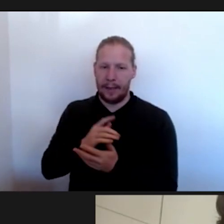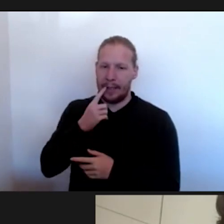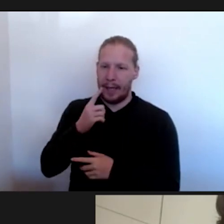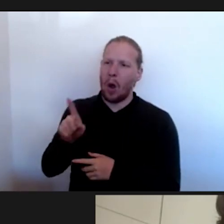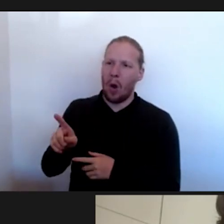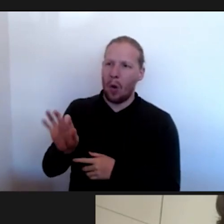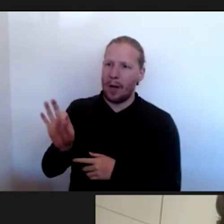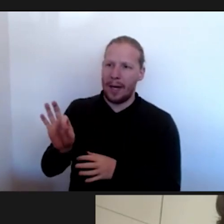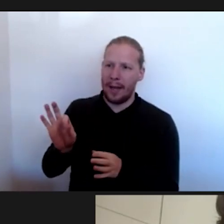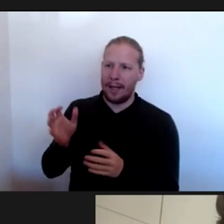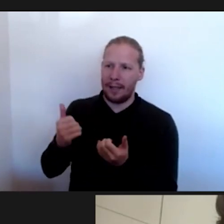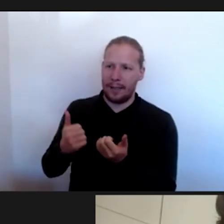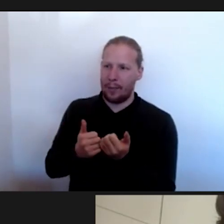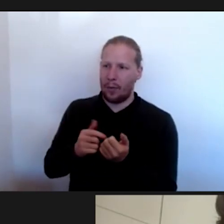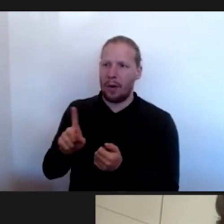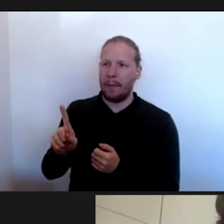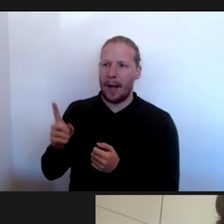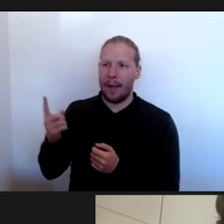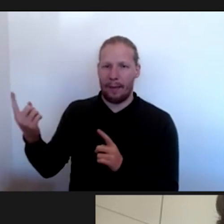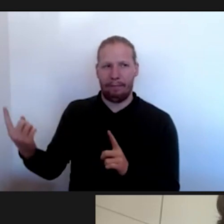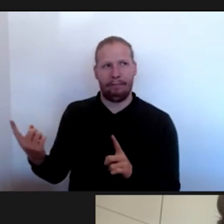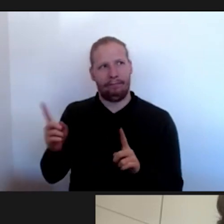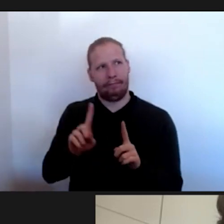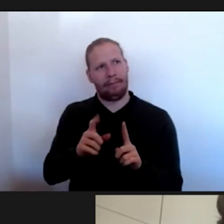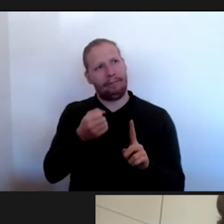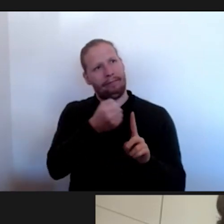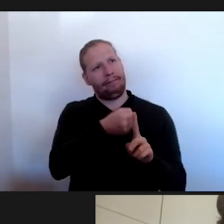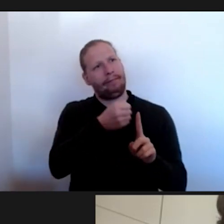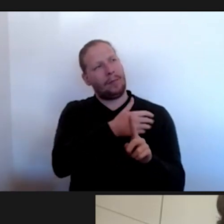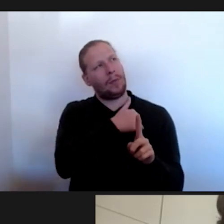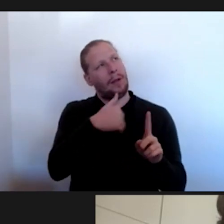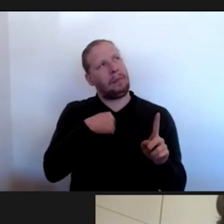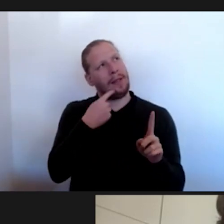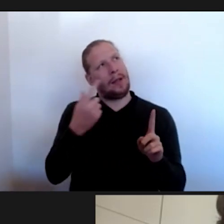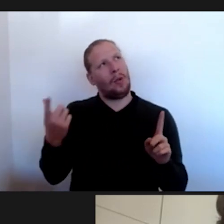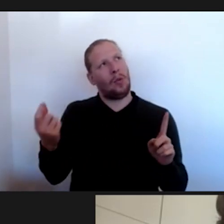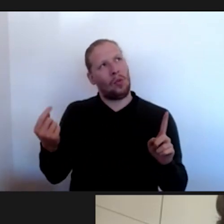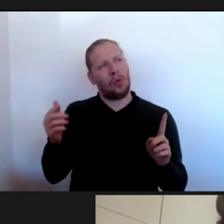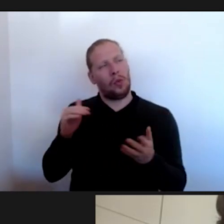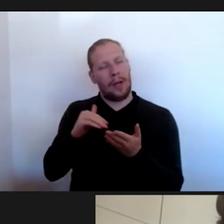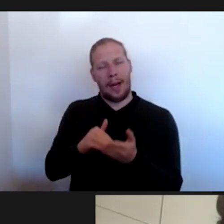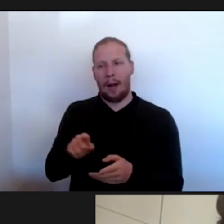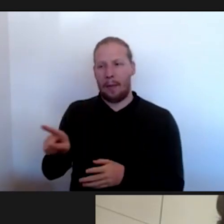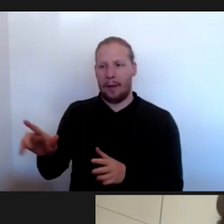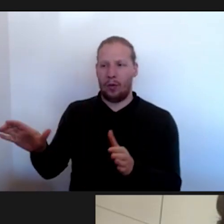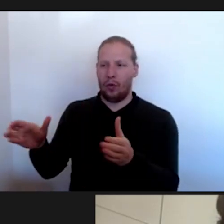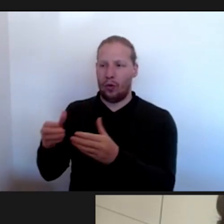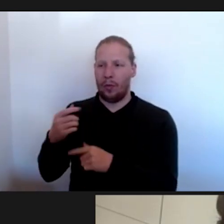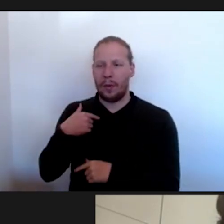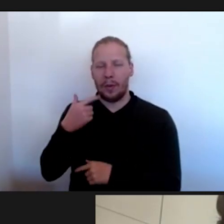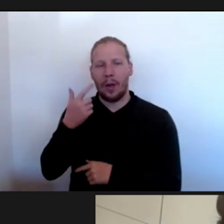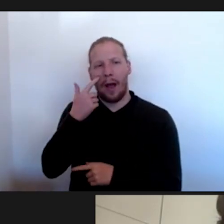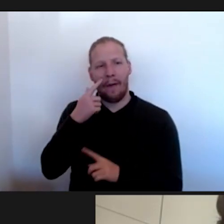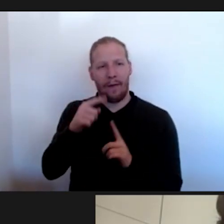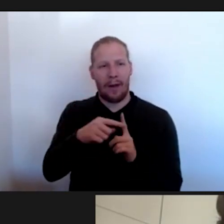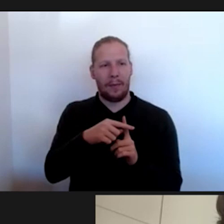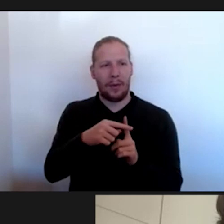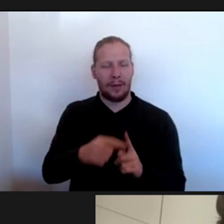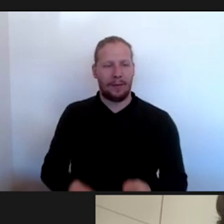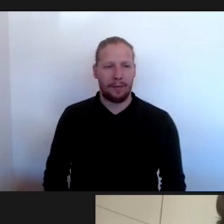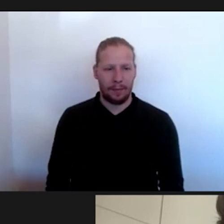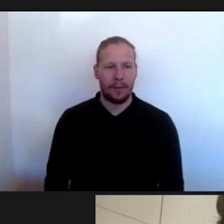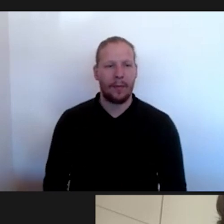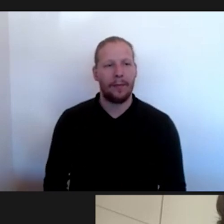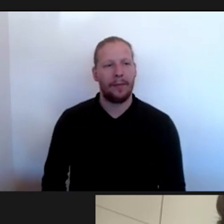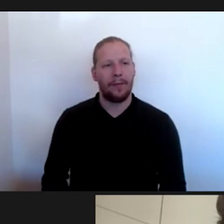they've been fighting with government and saying, do something, do something. So I found it really positive. Nice, thank you, Martin.